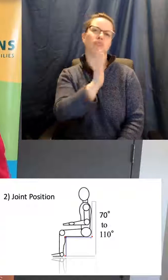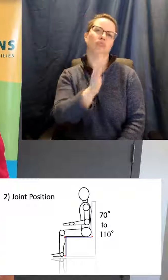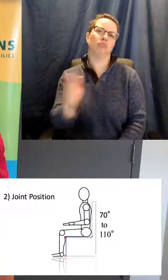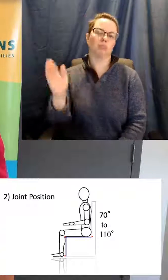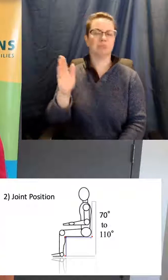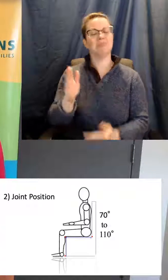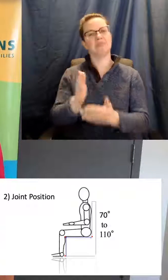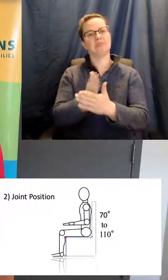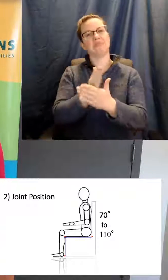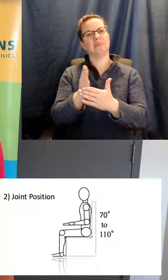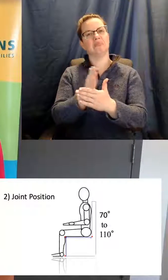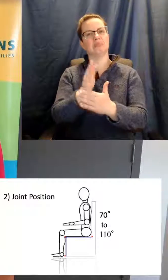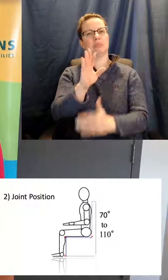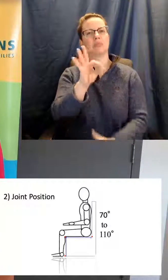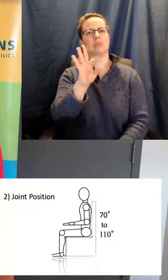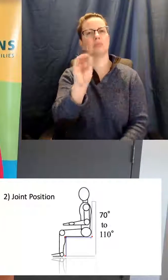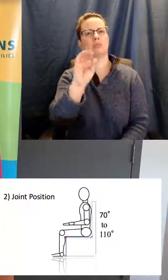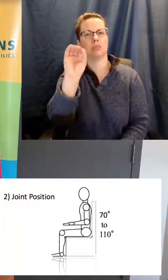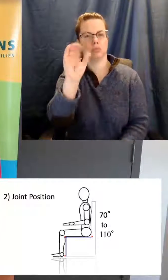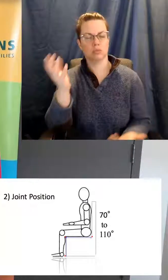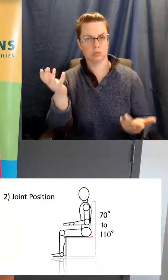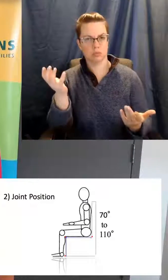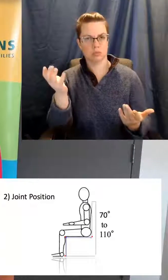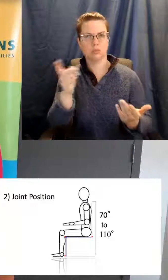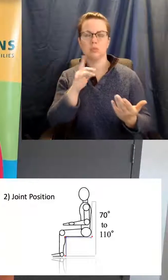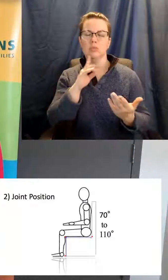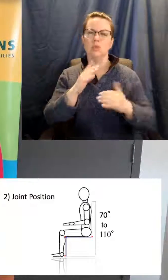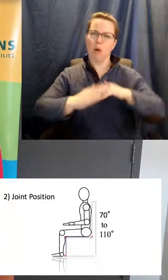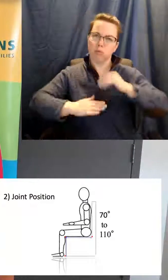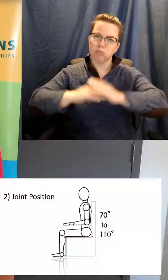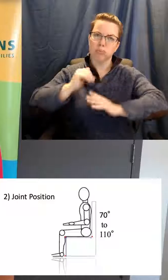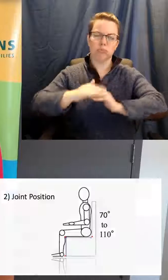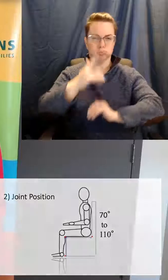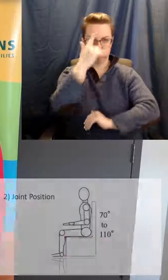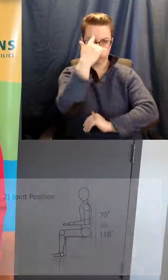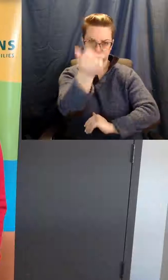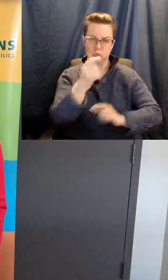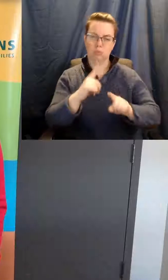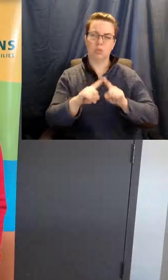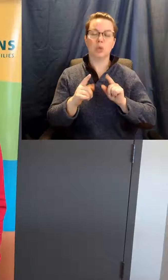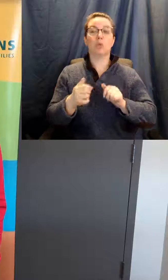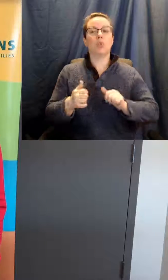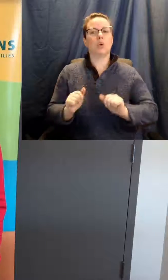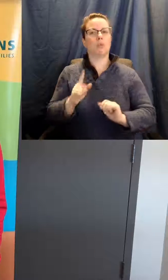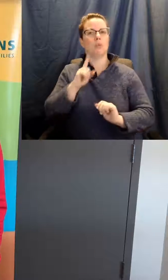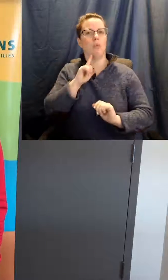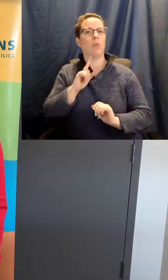going to attempt to reach about 90 degrees for those main joints.